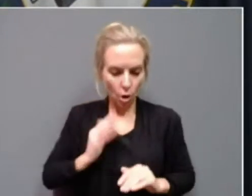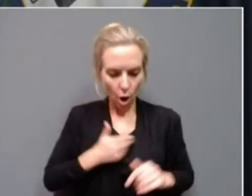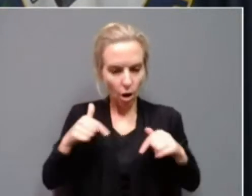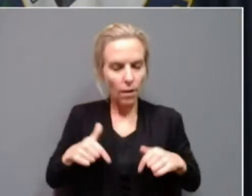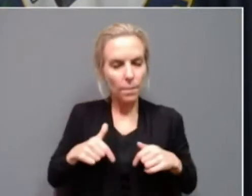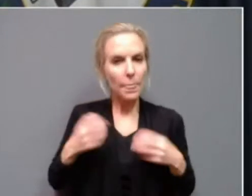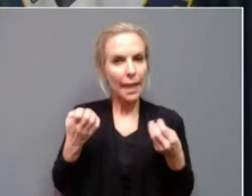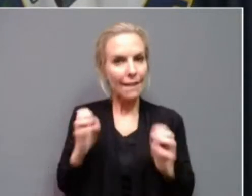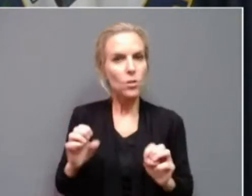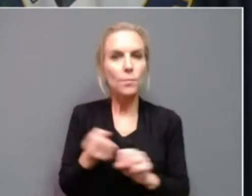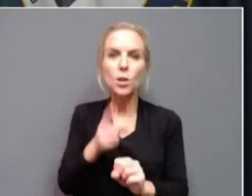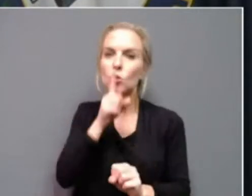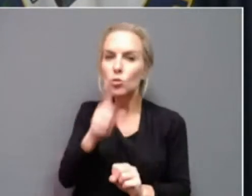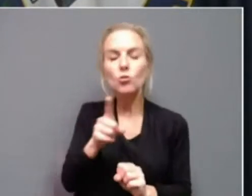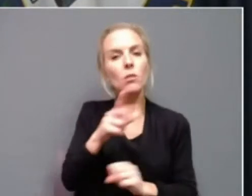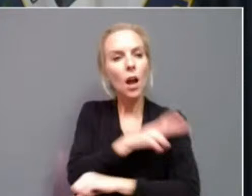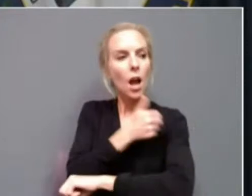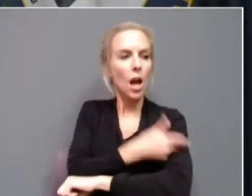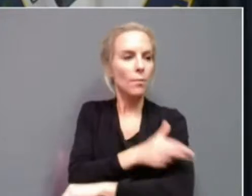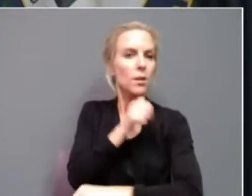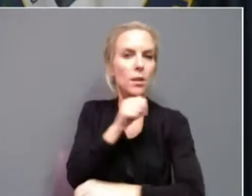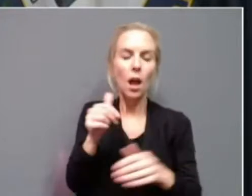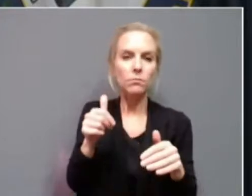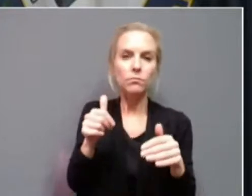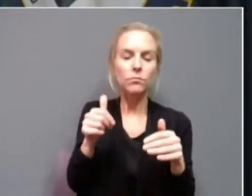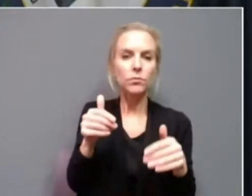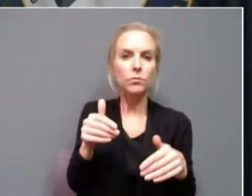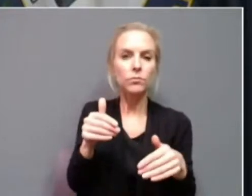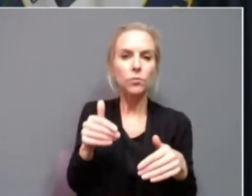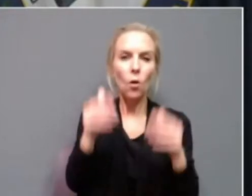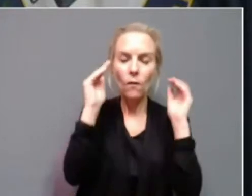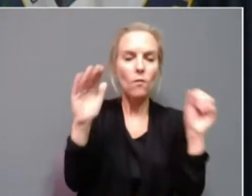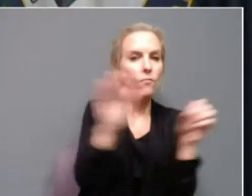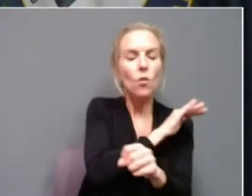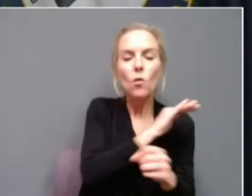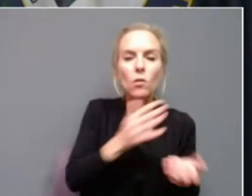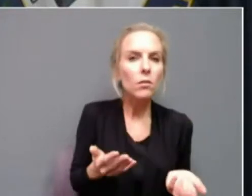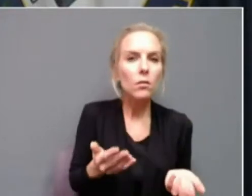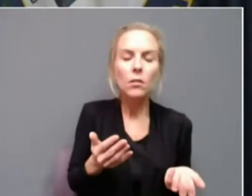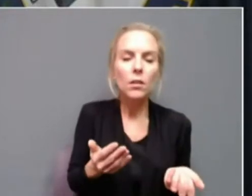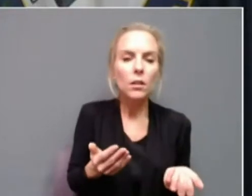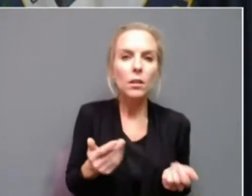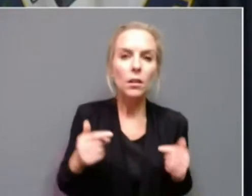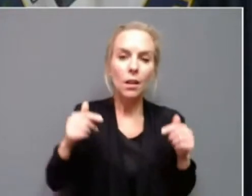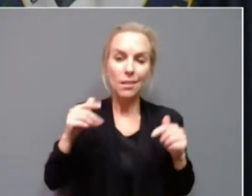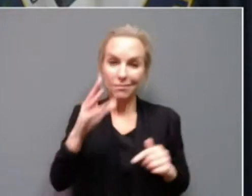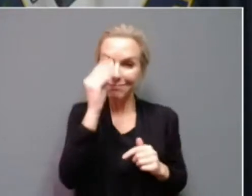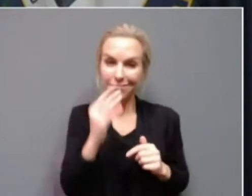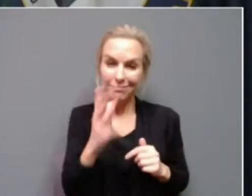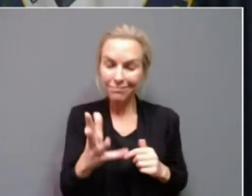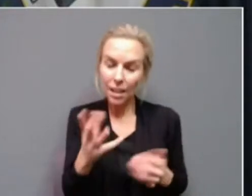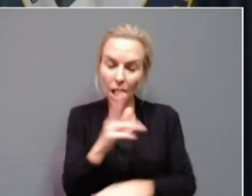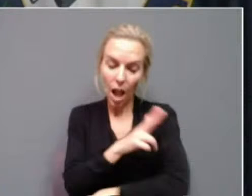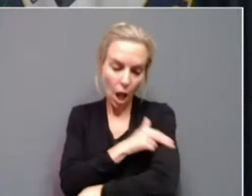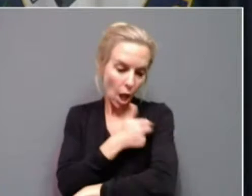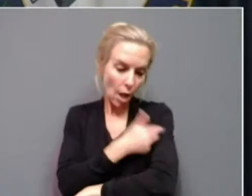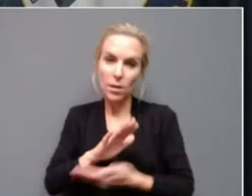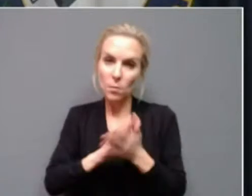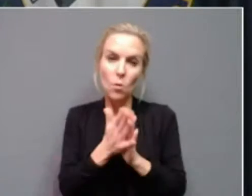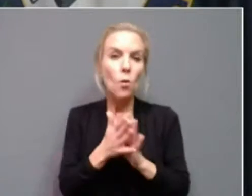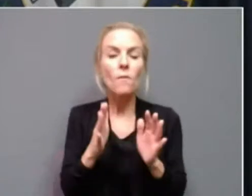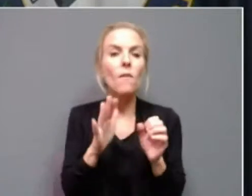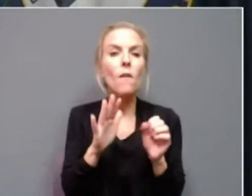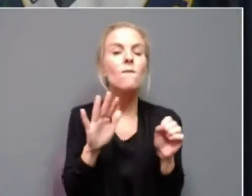sure our hospitals are not overrun. Let me level with you. Our hospitals may get full even with the